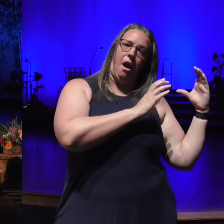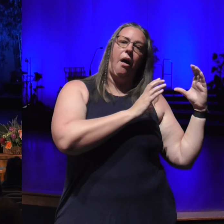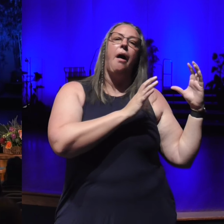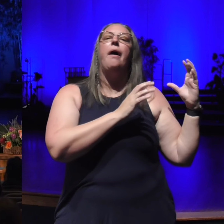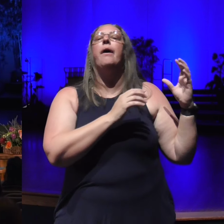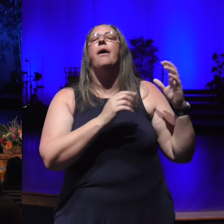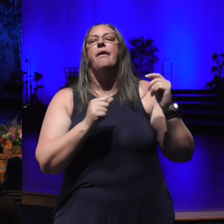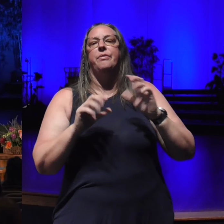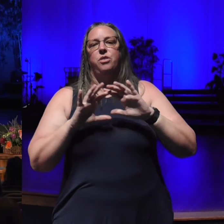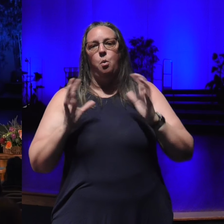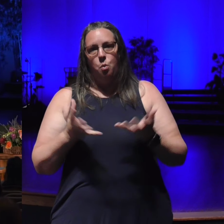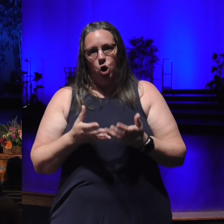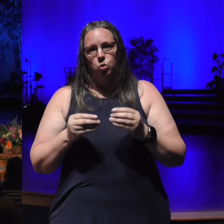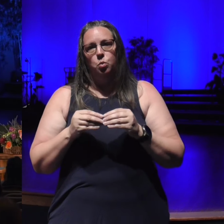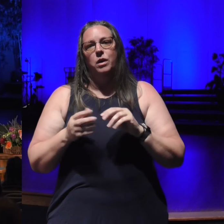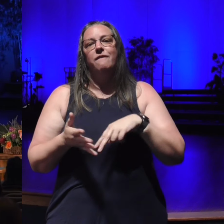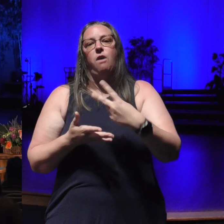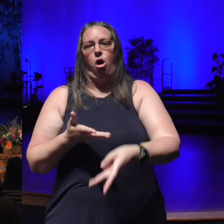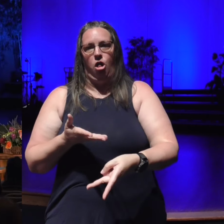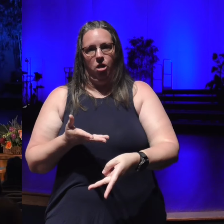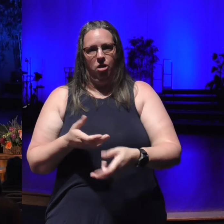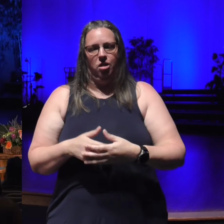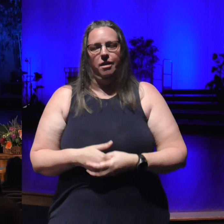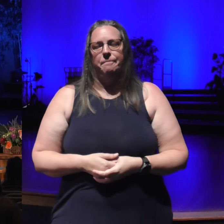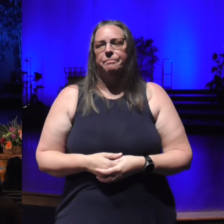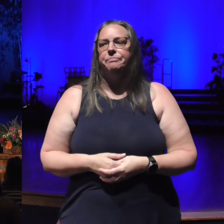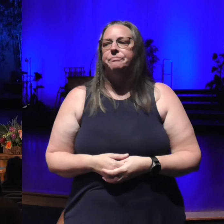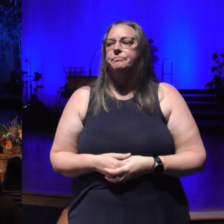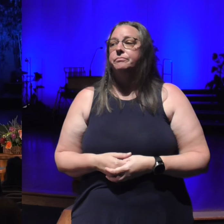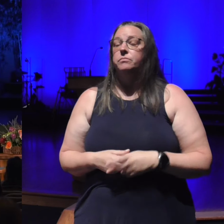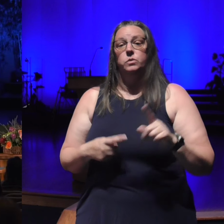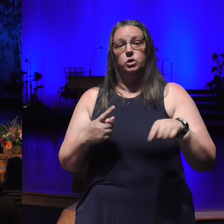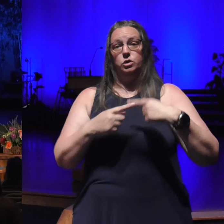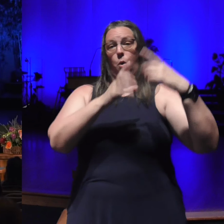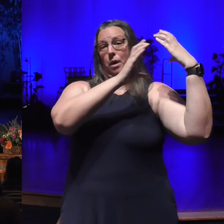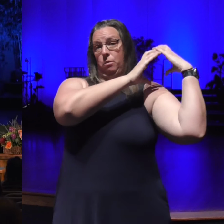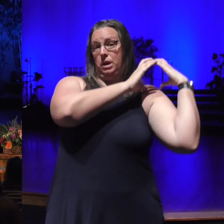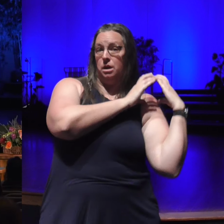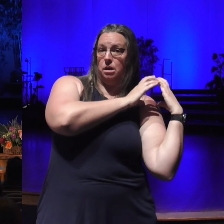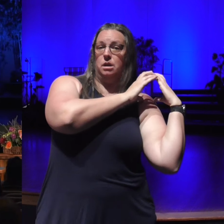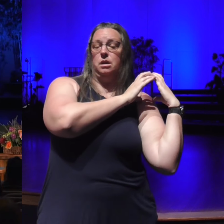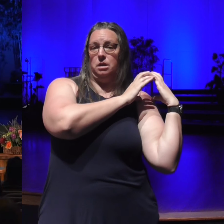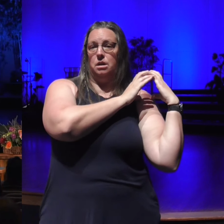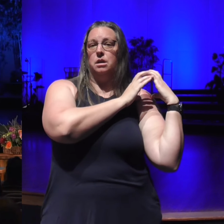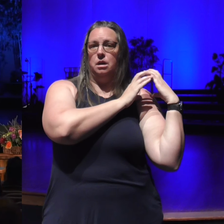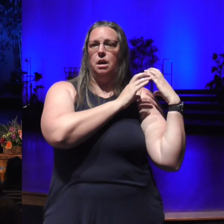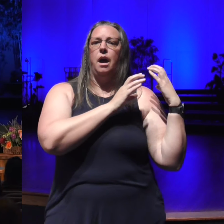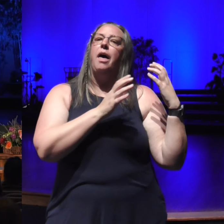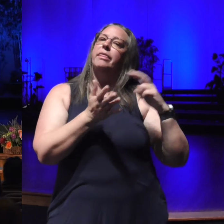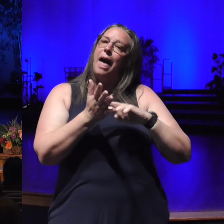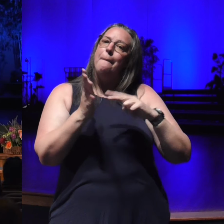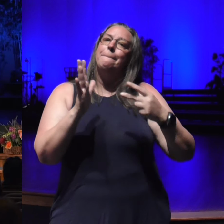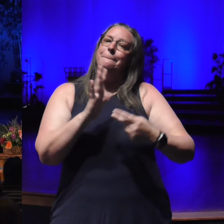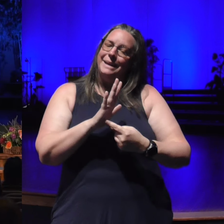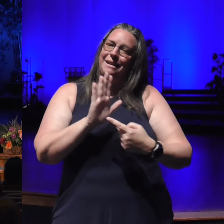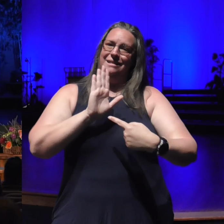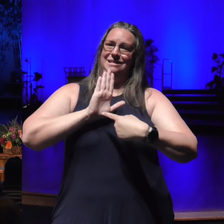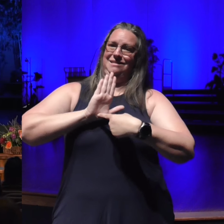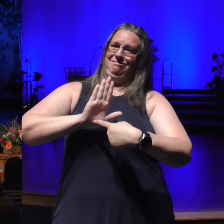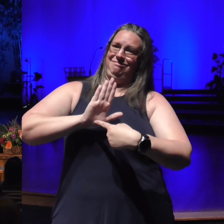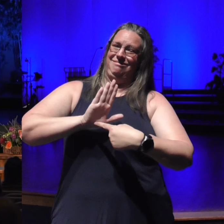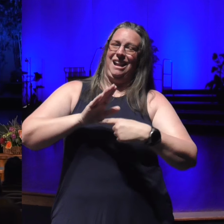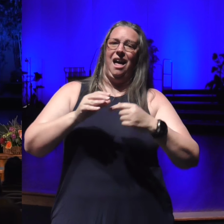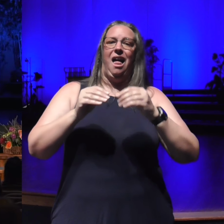Again, when we hold the weight of the world on our shoulders, it's a sign of a lack of faith or a lack of belief that